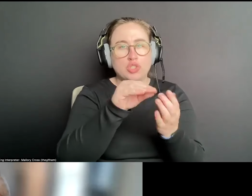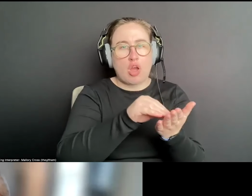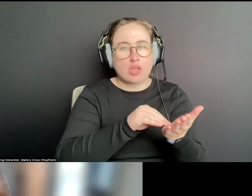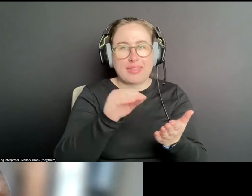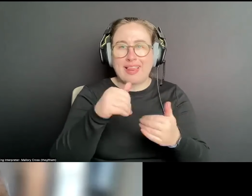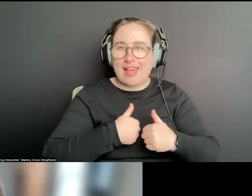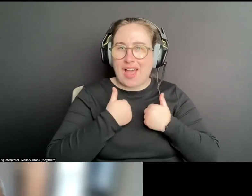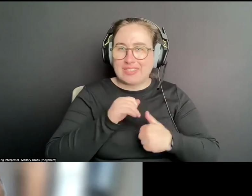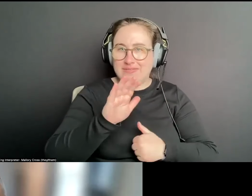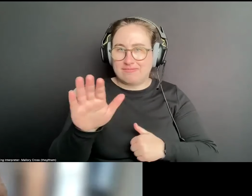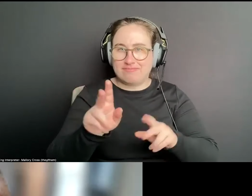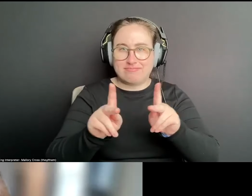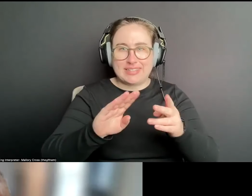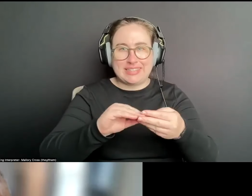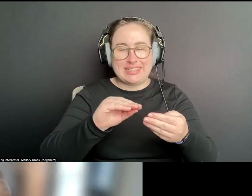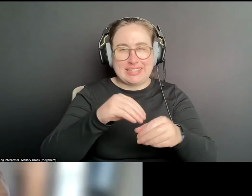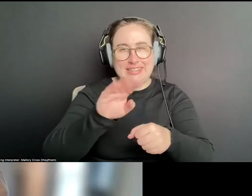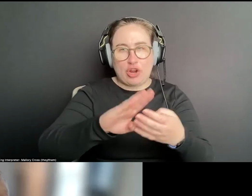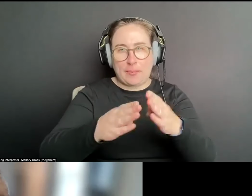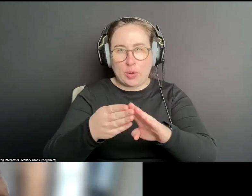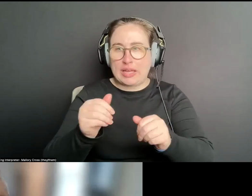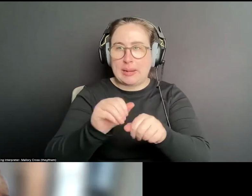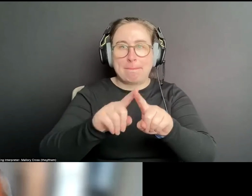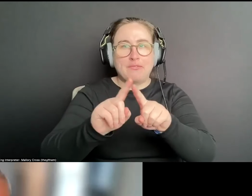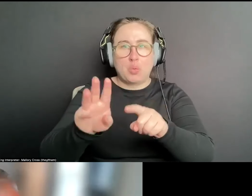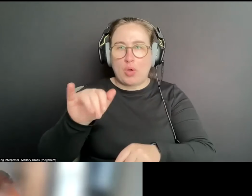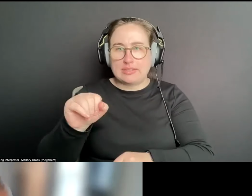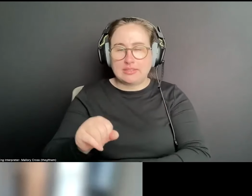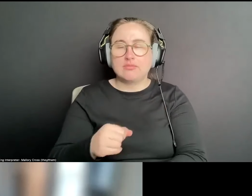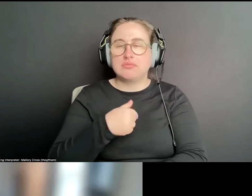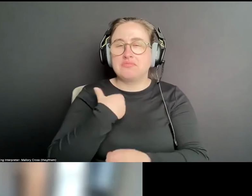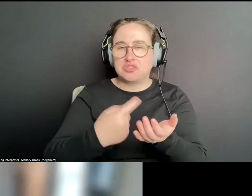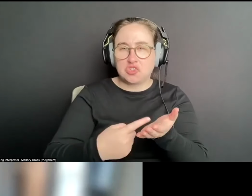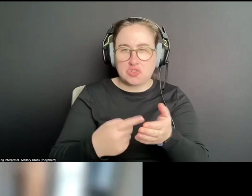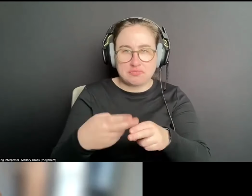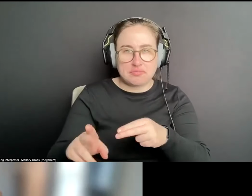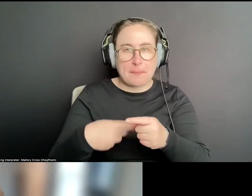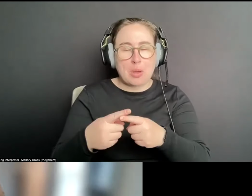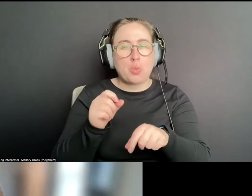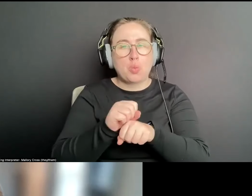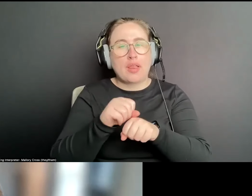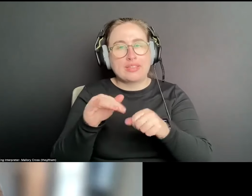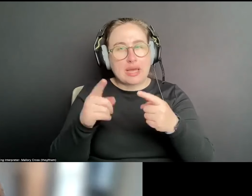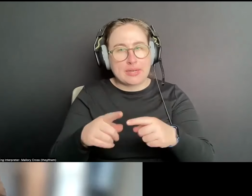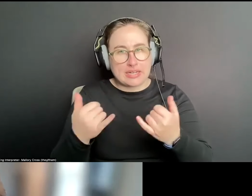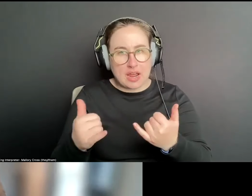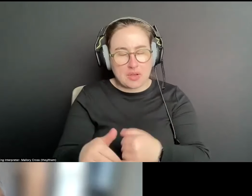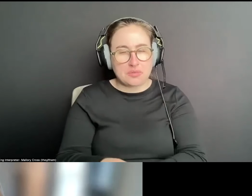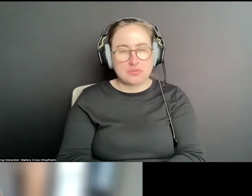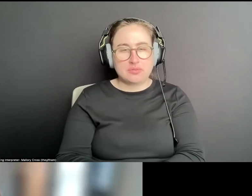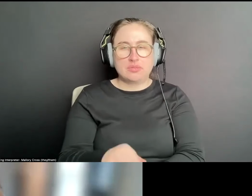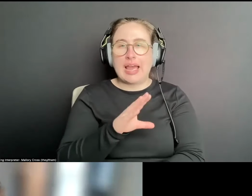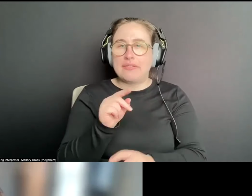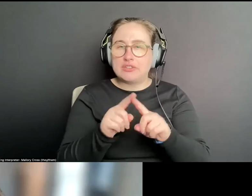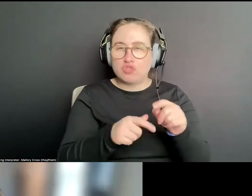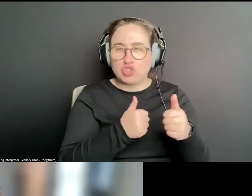communities in many ways, shapes, and forms. I want to talk a little bit about the work that's happening now and sort of the challenges